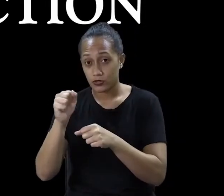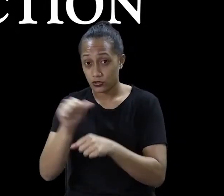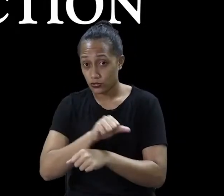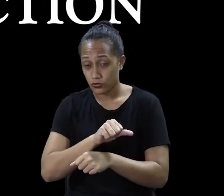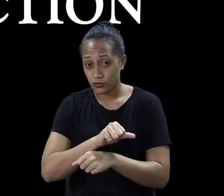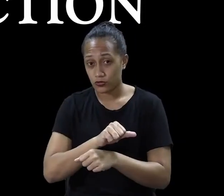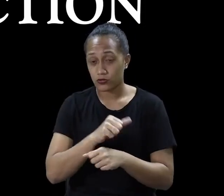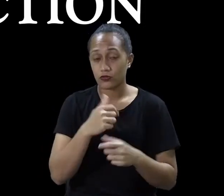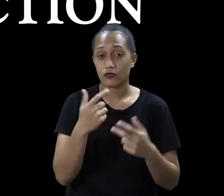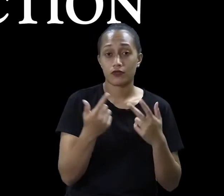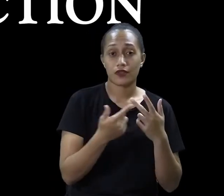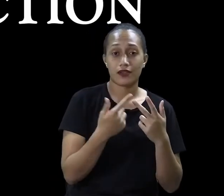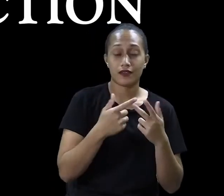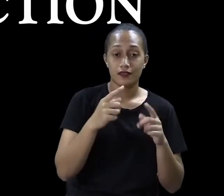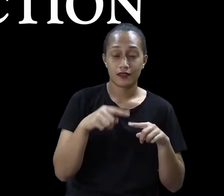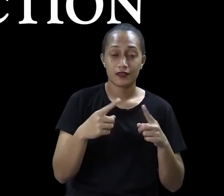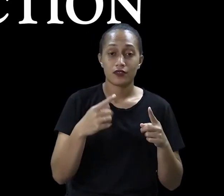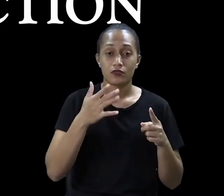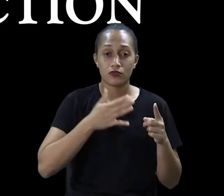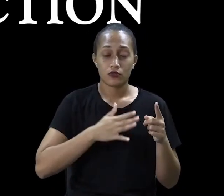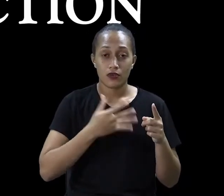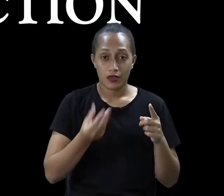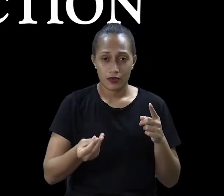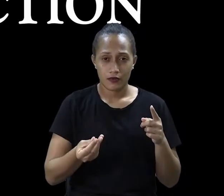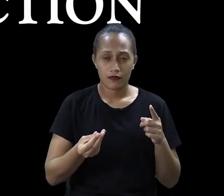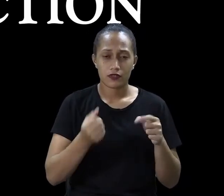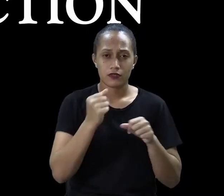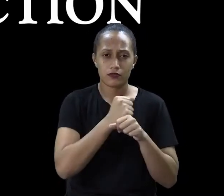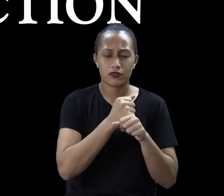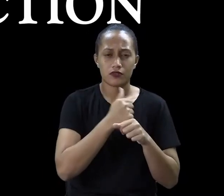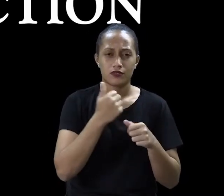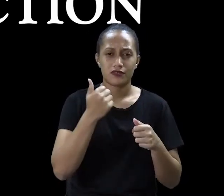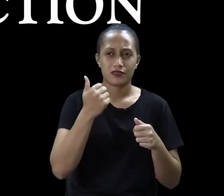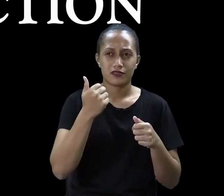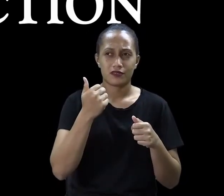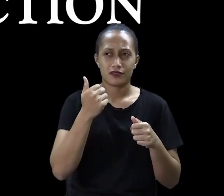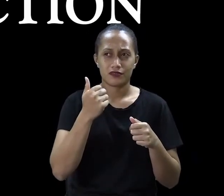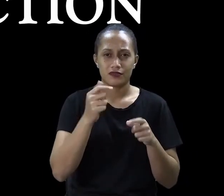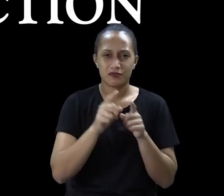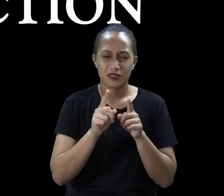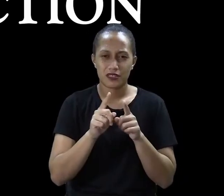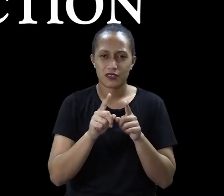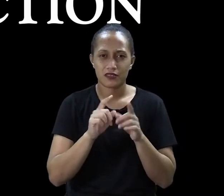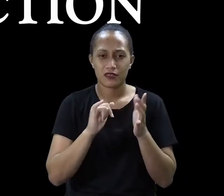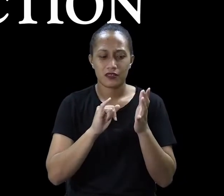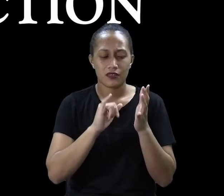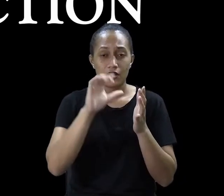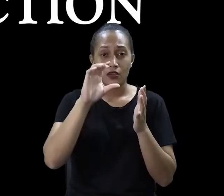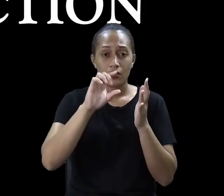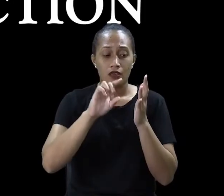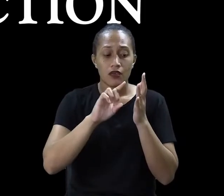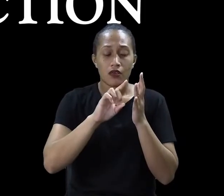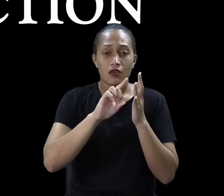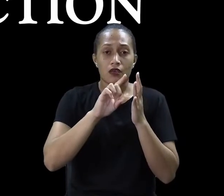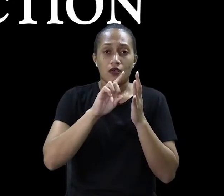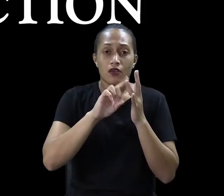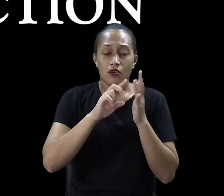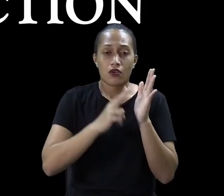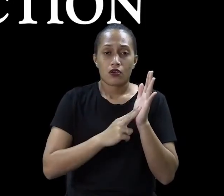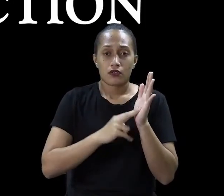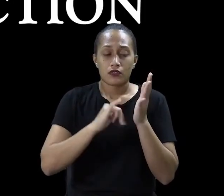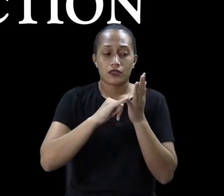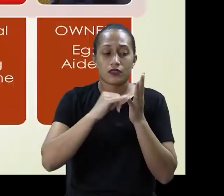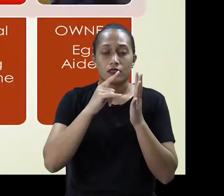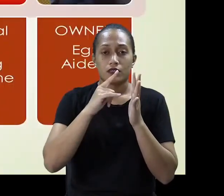four factors combined in order to produce a finished product